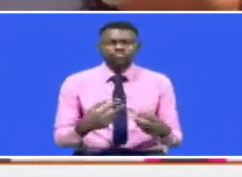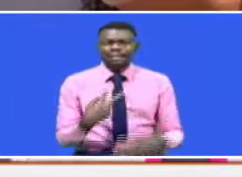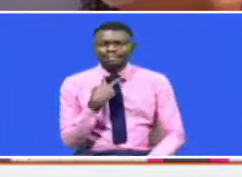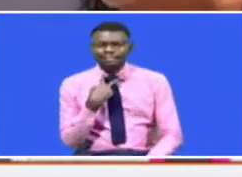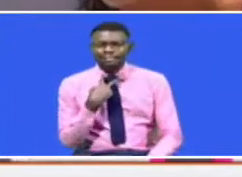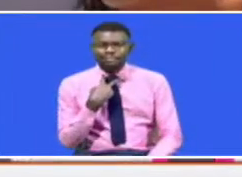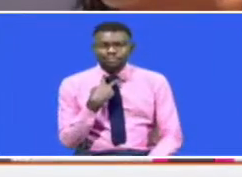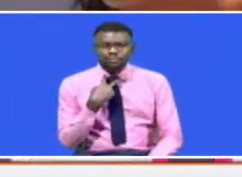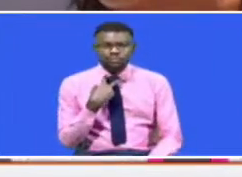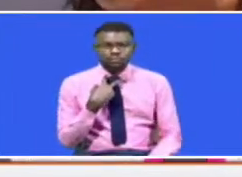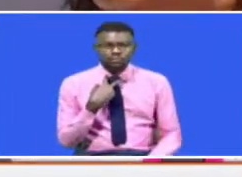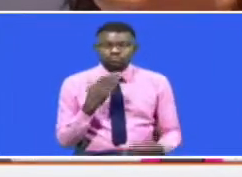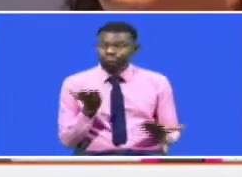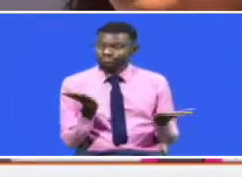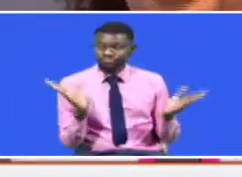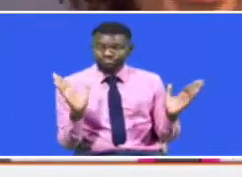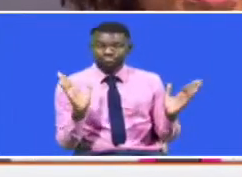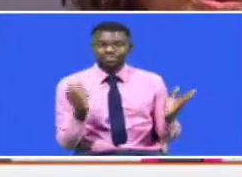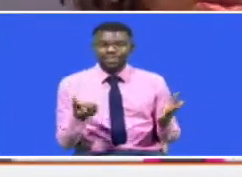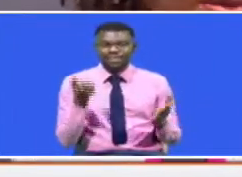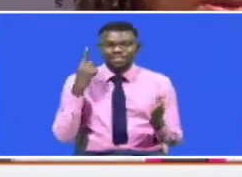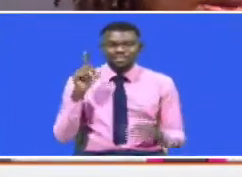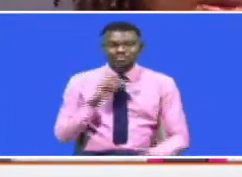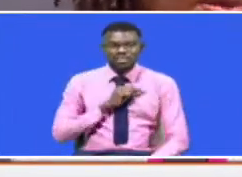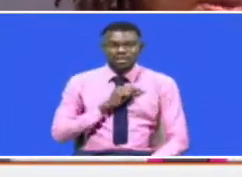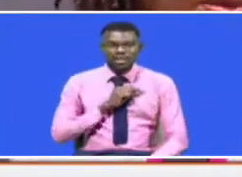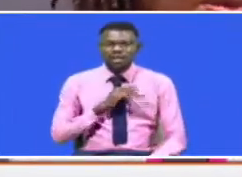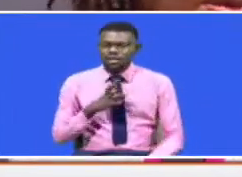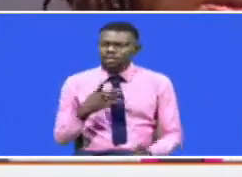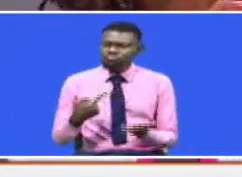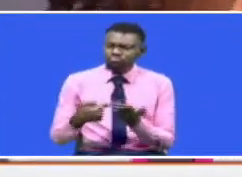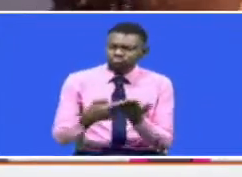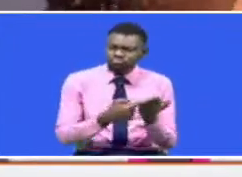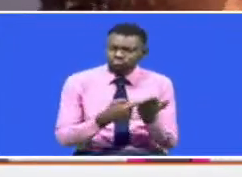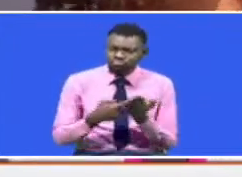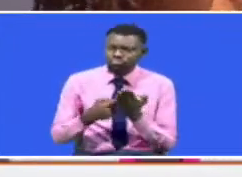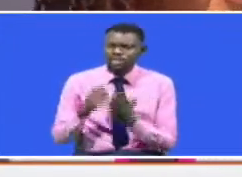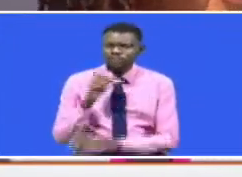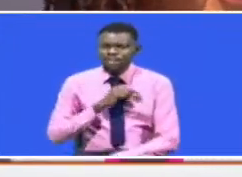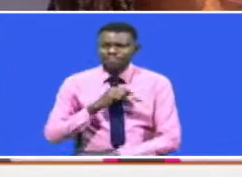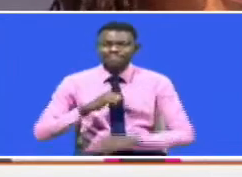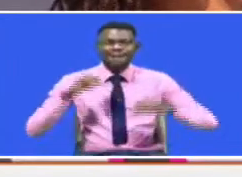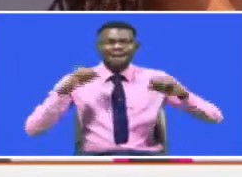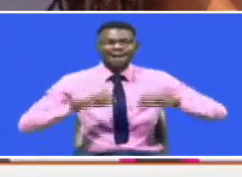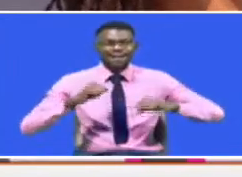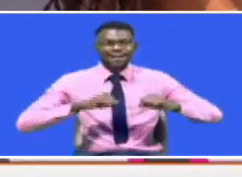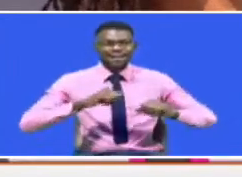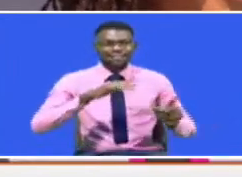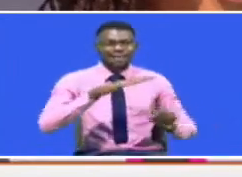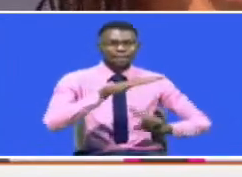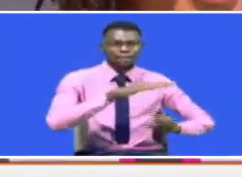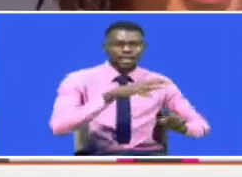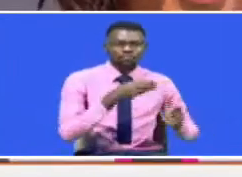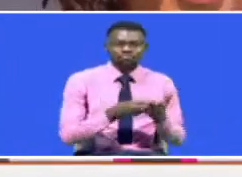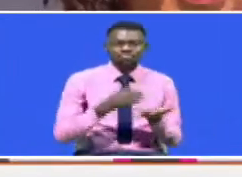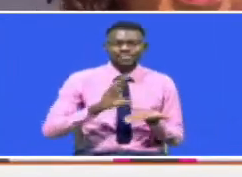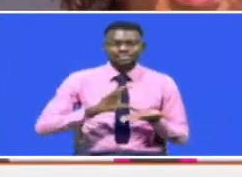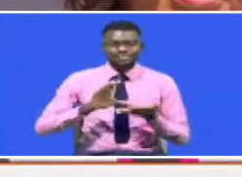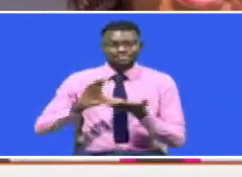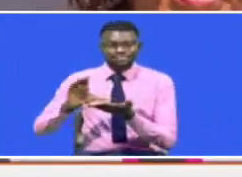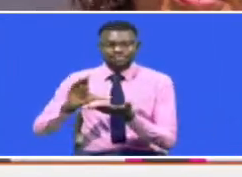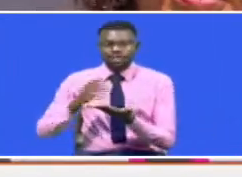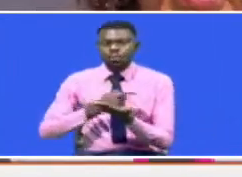have understood, and after lengthy negotiations we have agreed that the National Treasury will disburse by the end of this